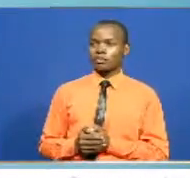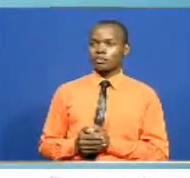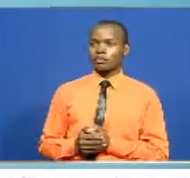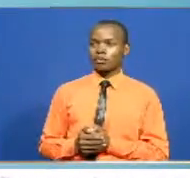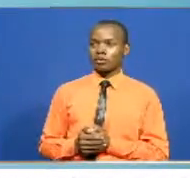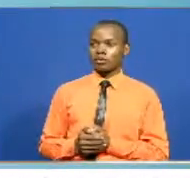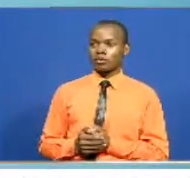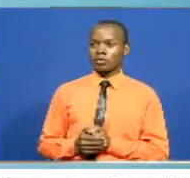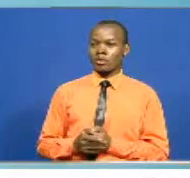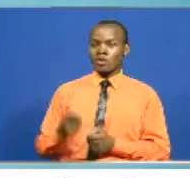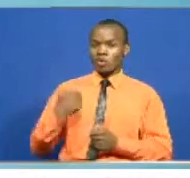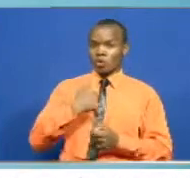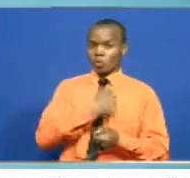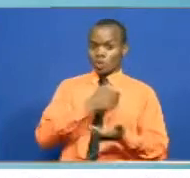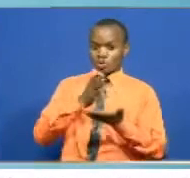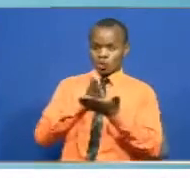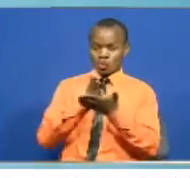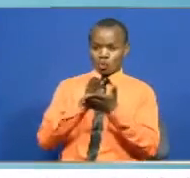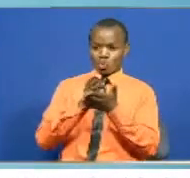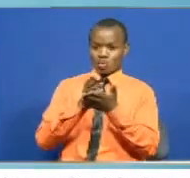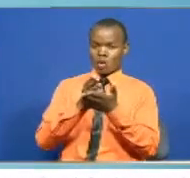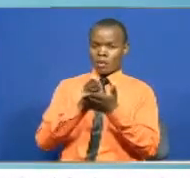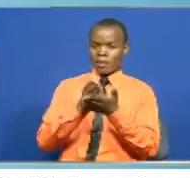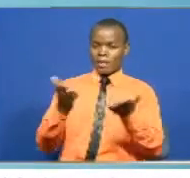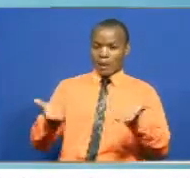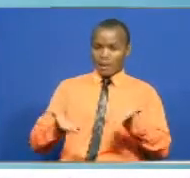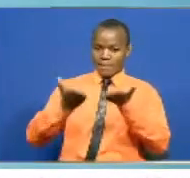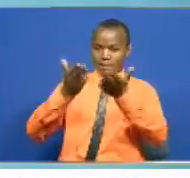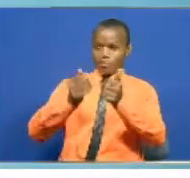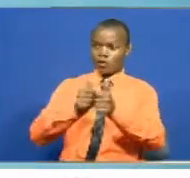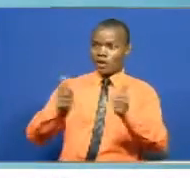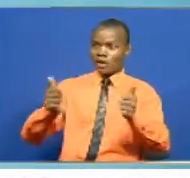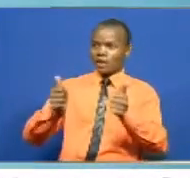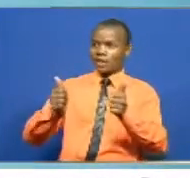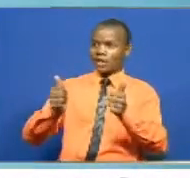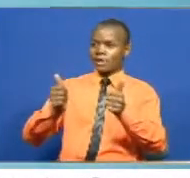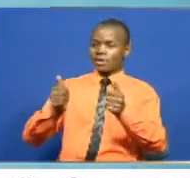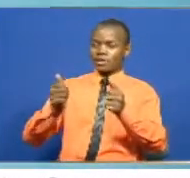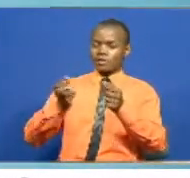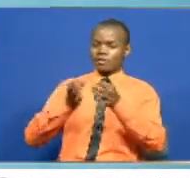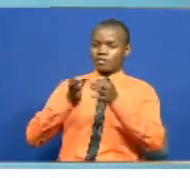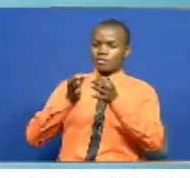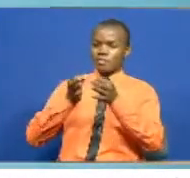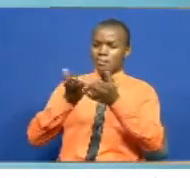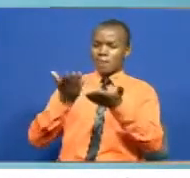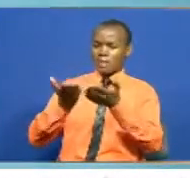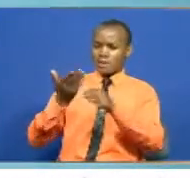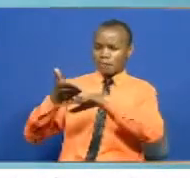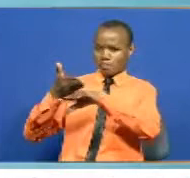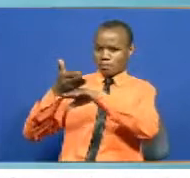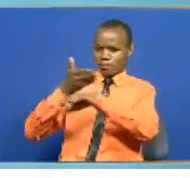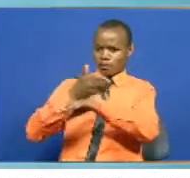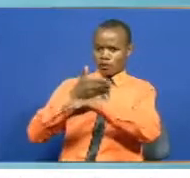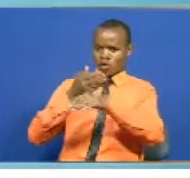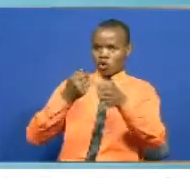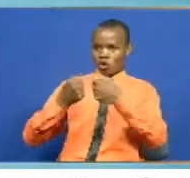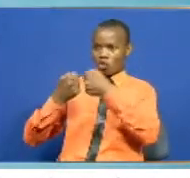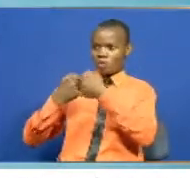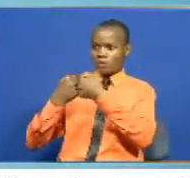We are really on an upward, you know, on an upward improvement scale. You know, like if you look at the previous continental championships and